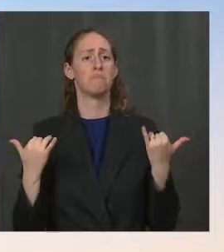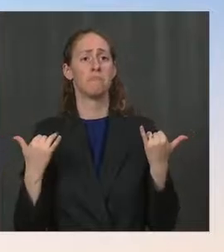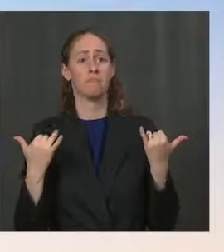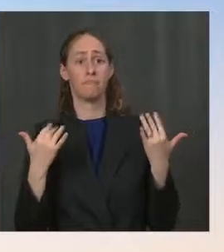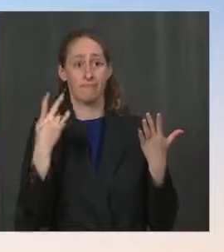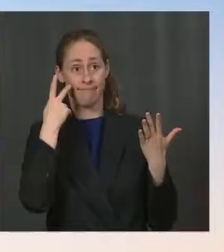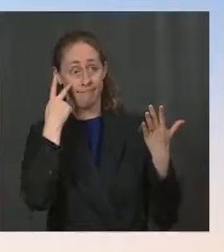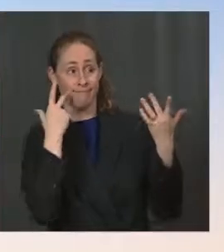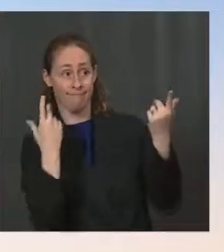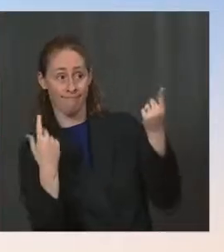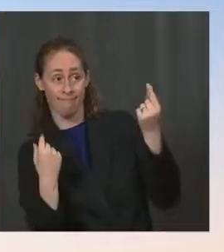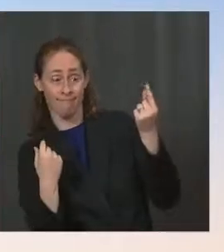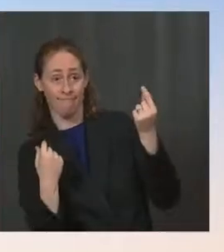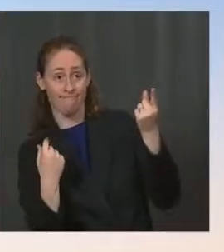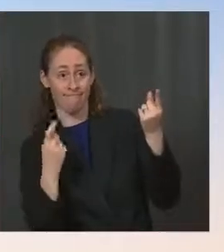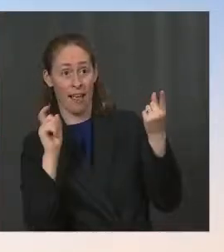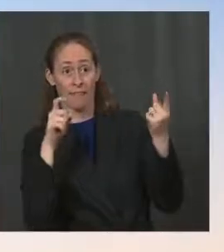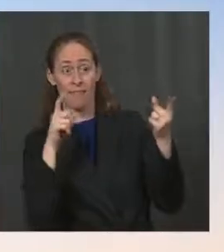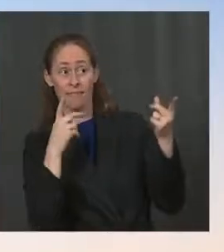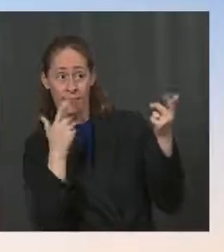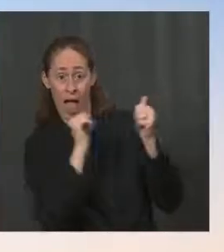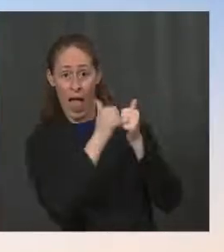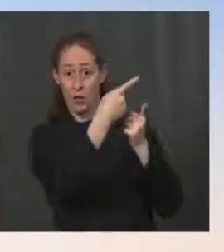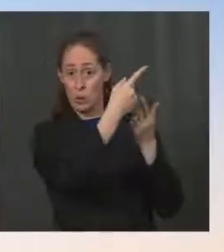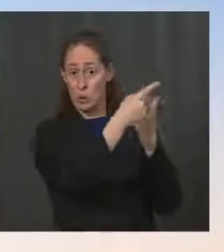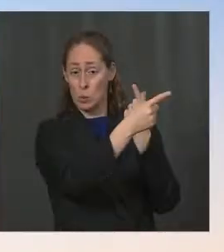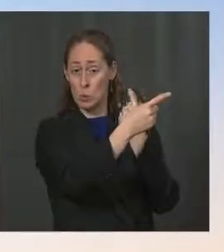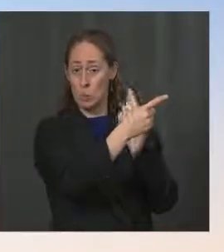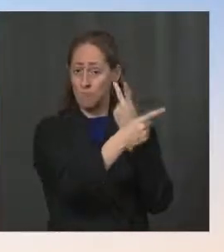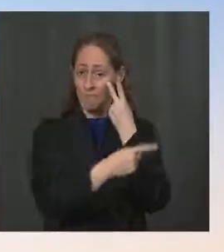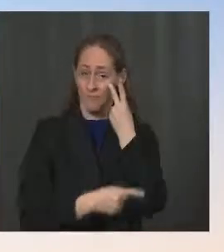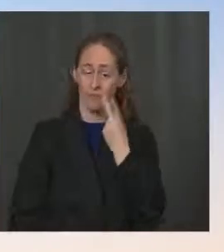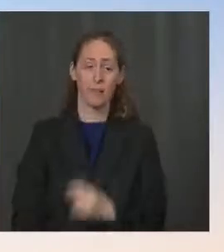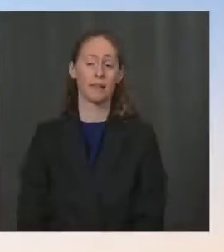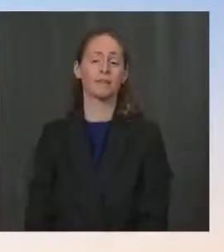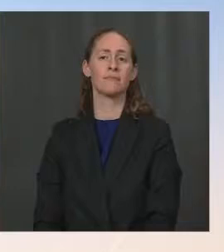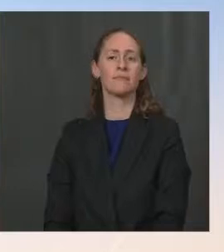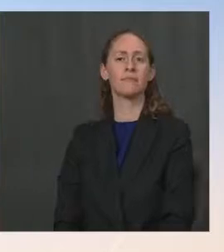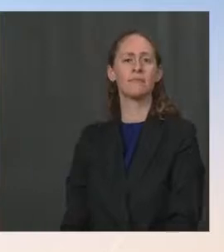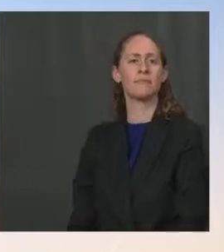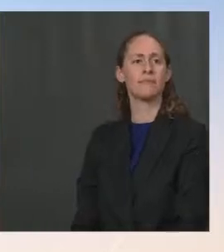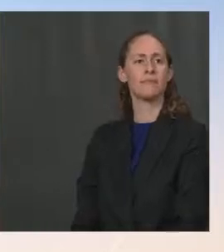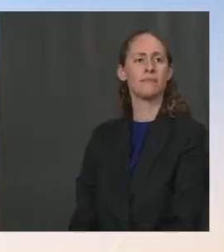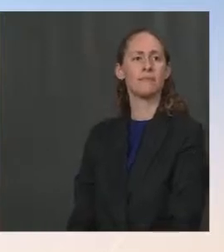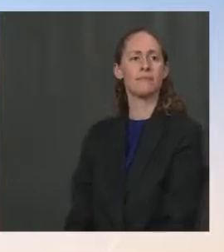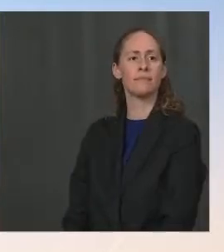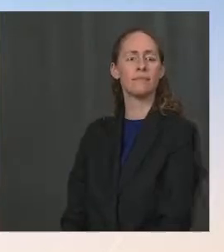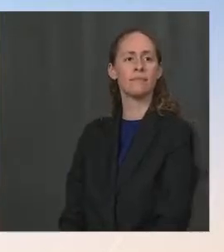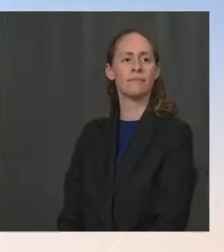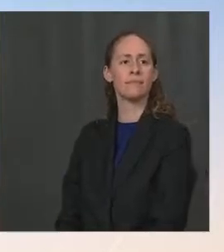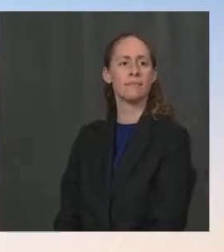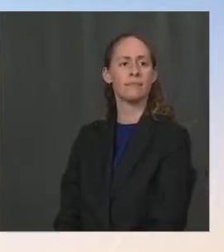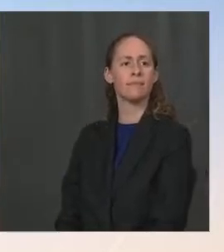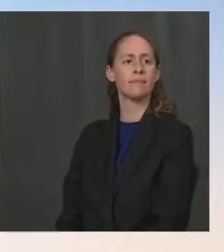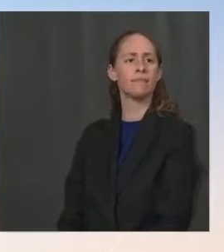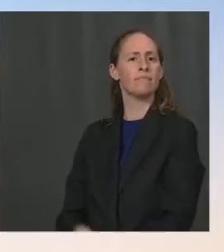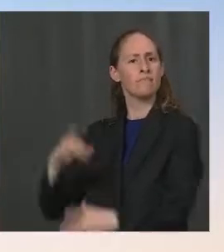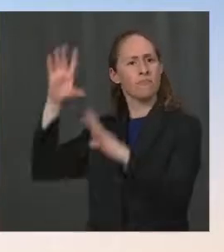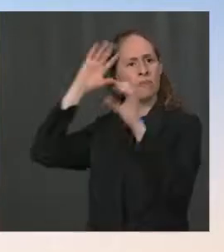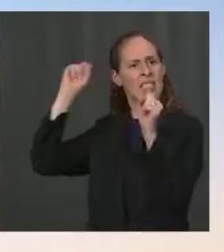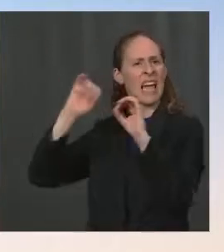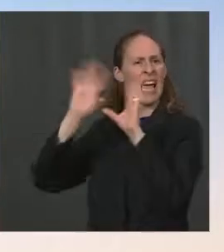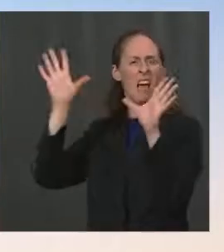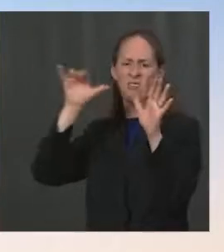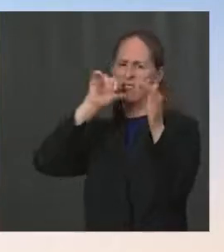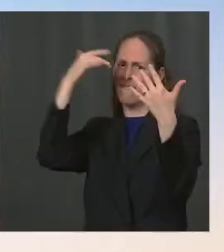The president said yesterday, we are not done with ISIS-K. Mm-hmm. Senator Kaine, before the Taliban takeover